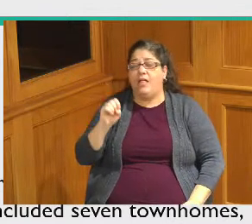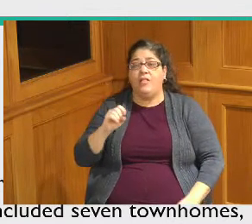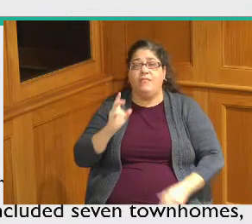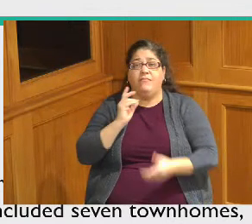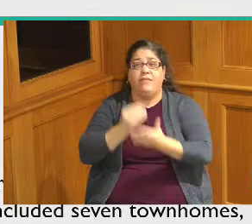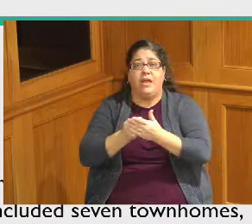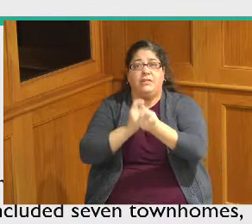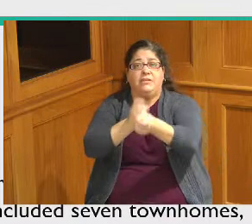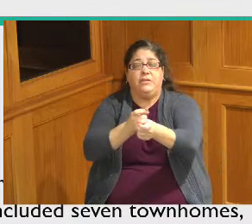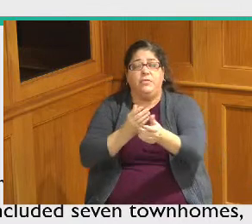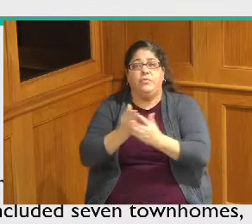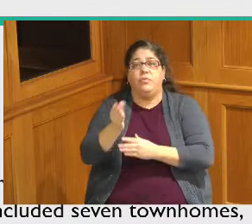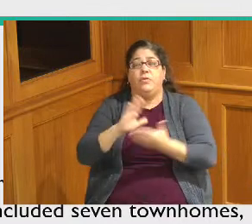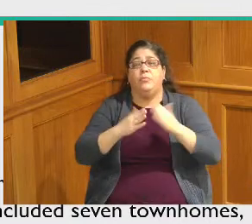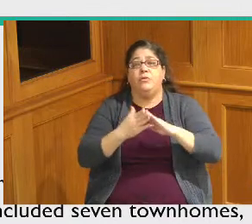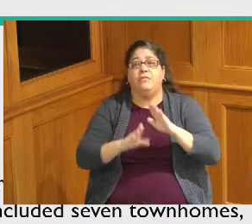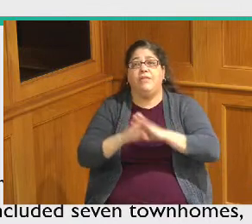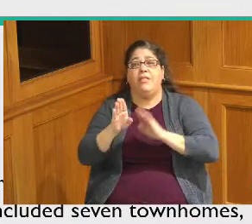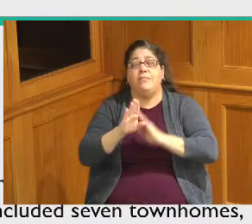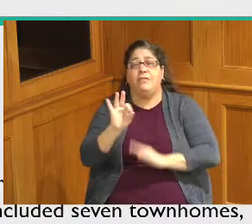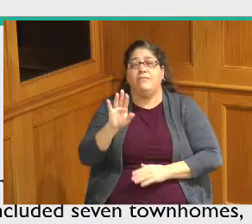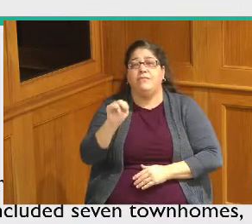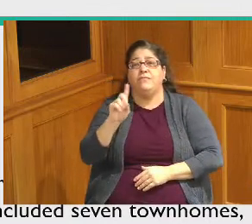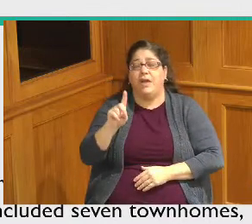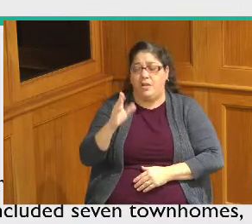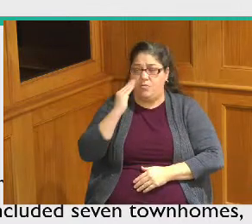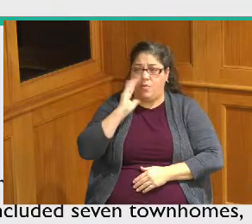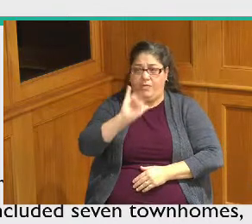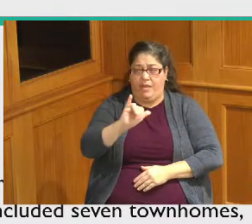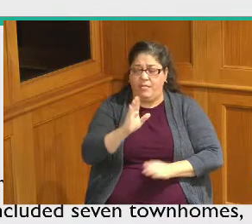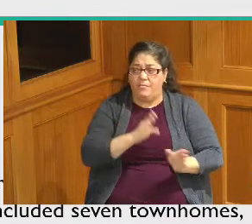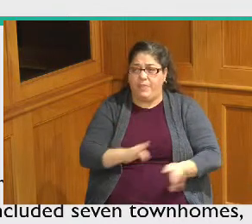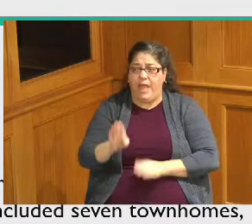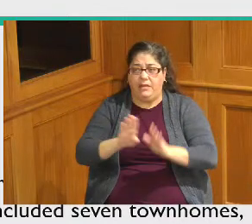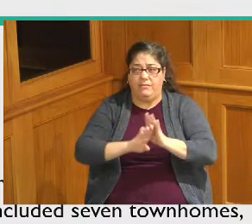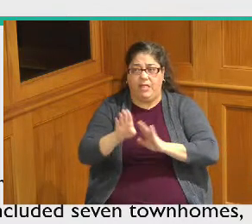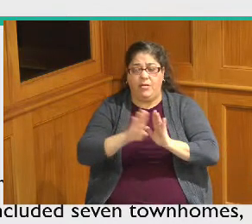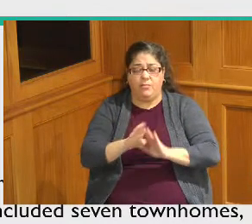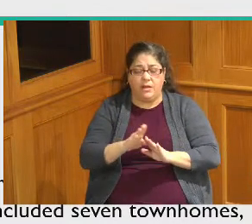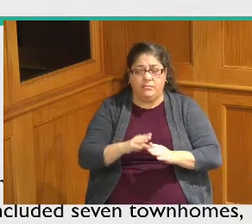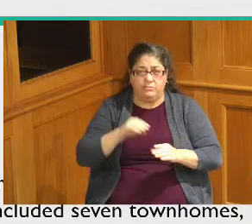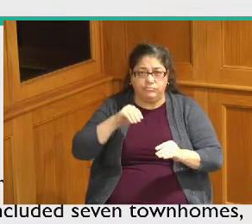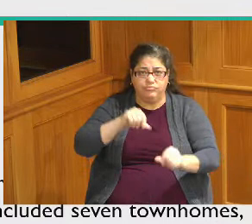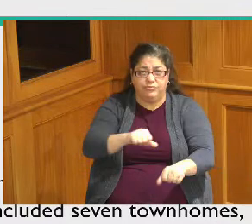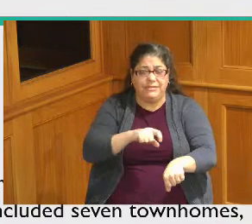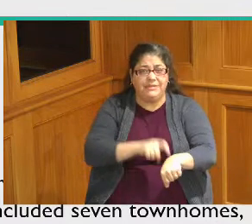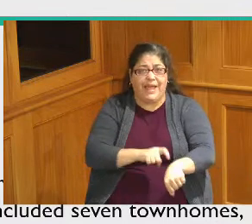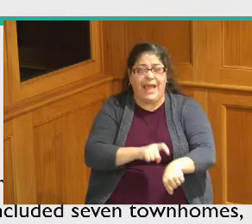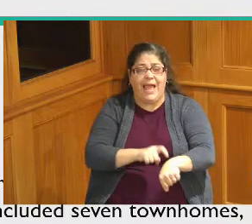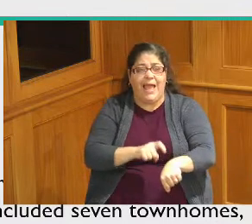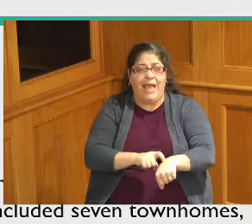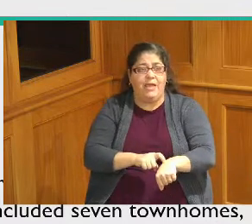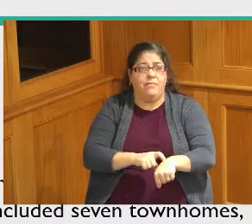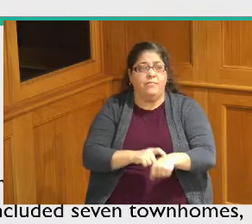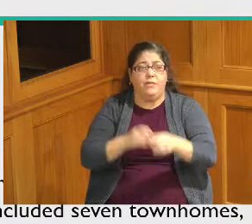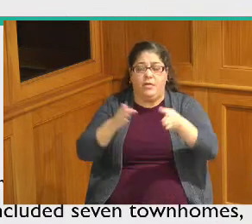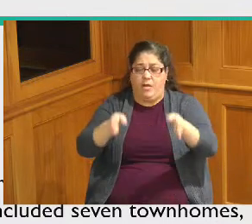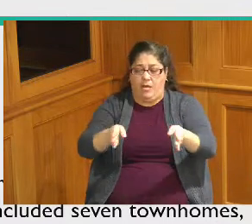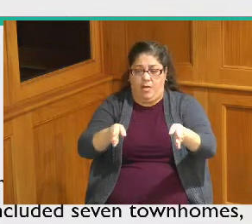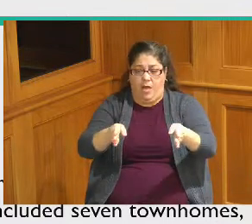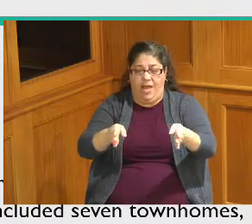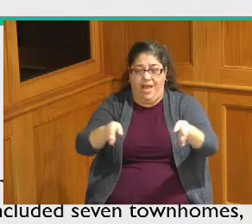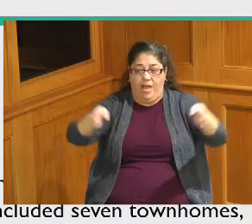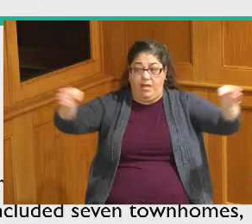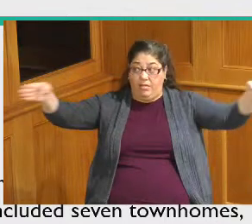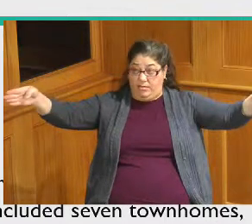Fund. But I know that that planning and development has been spending a lot of time around looking at widening the net, attracting